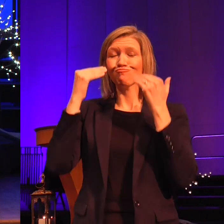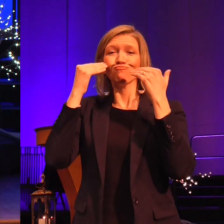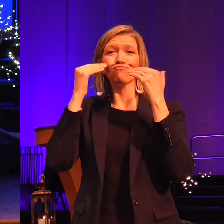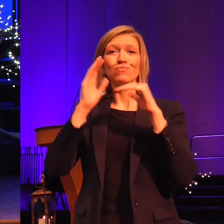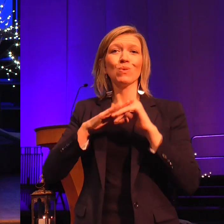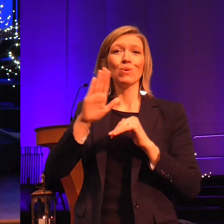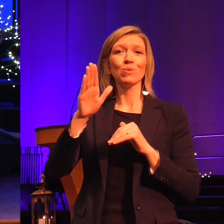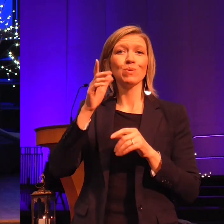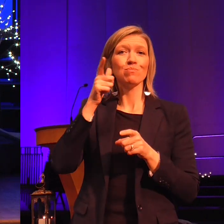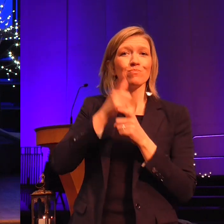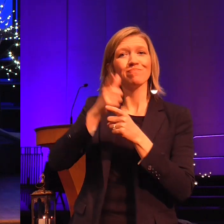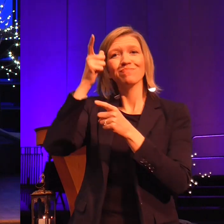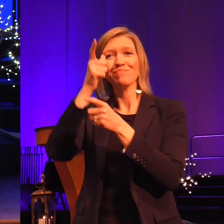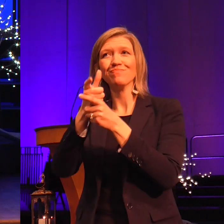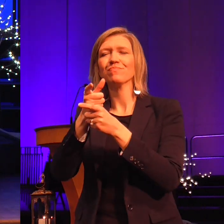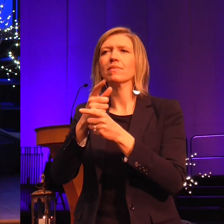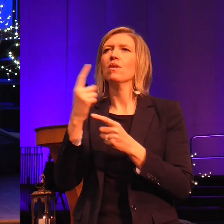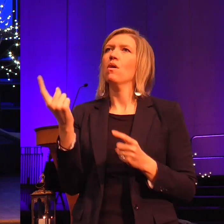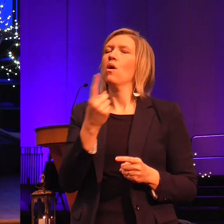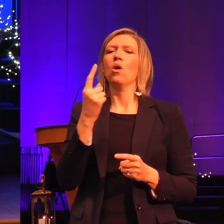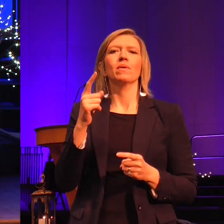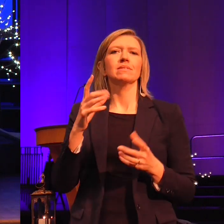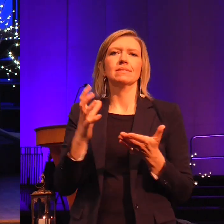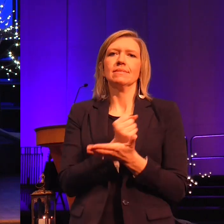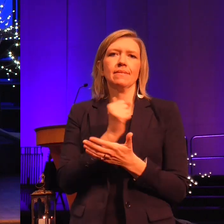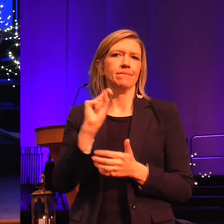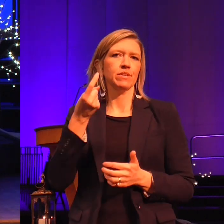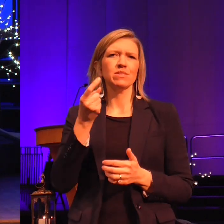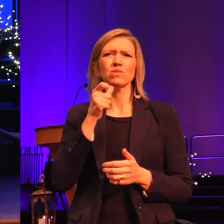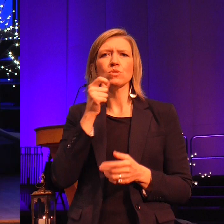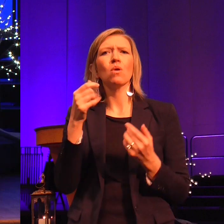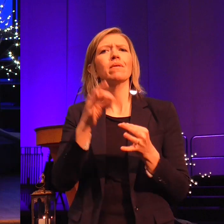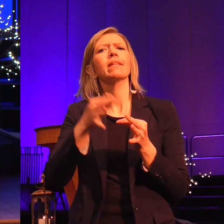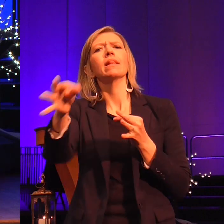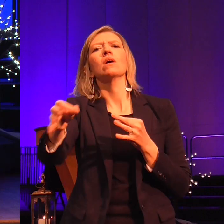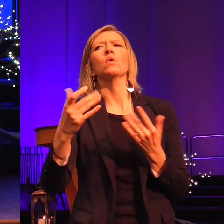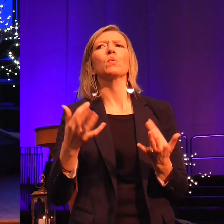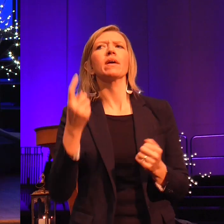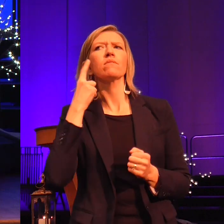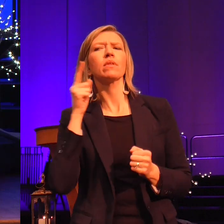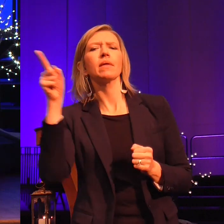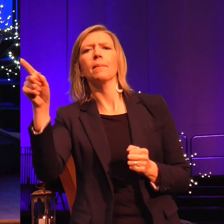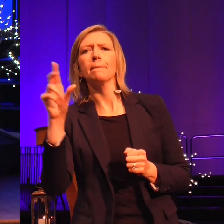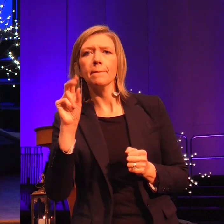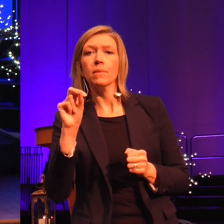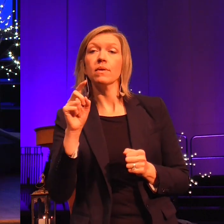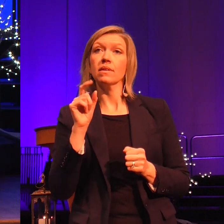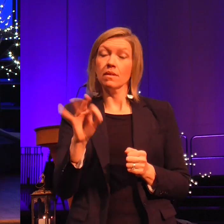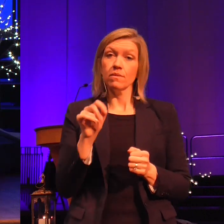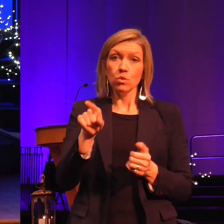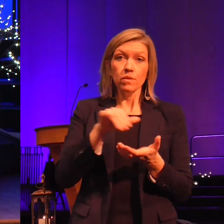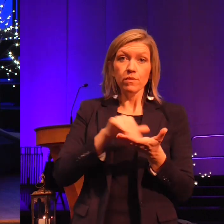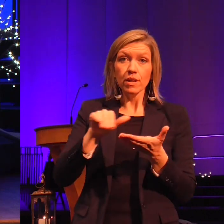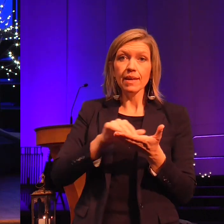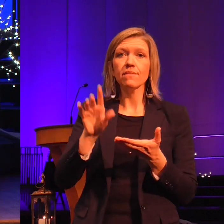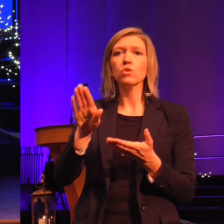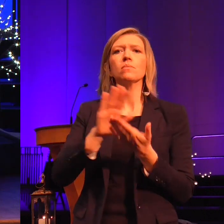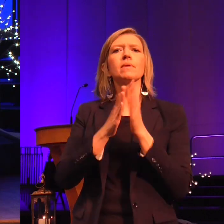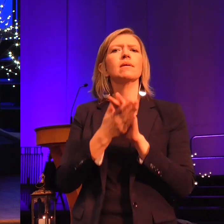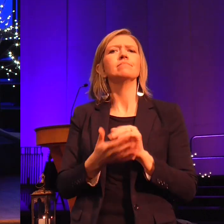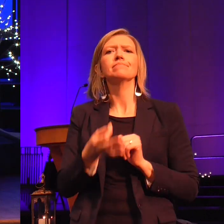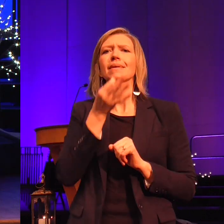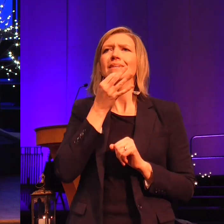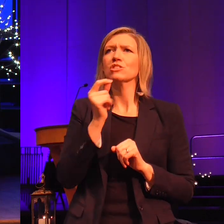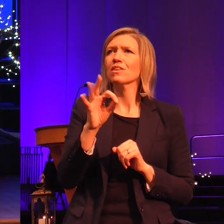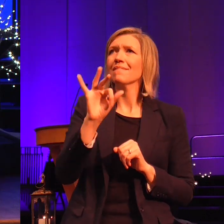Be always the first. Do not wait for others to forgive. For by forgiving, you become the master of fate, the fashioner of life, the doer